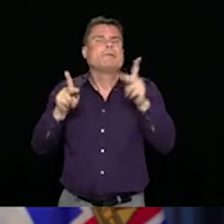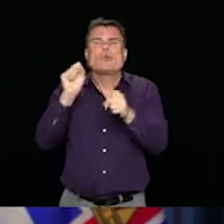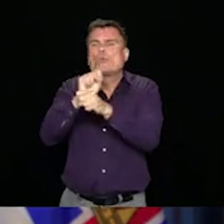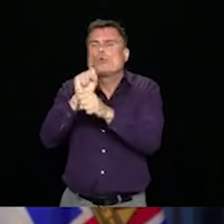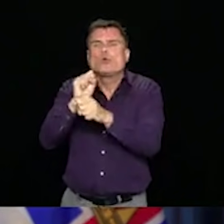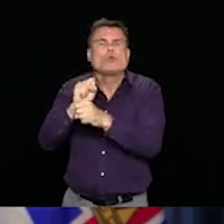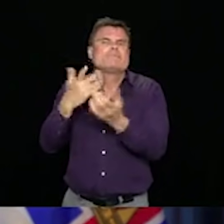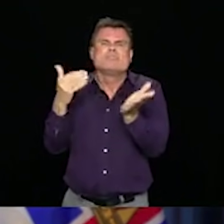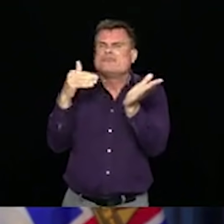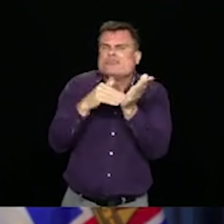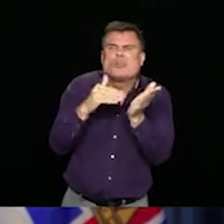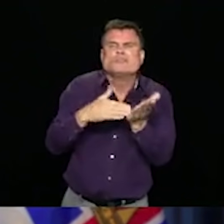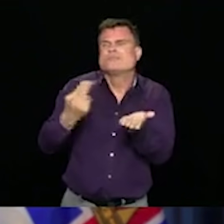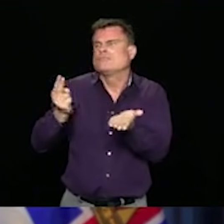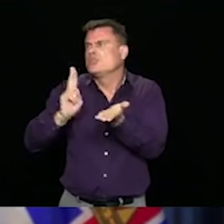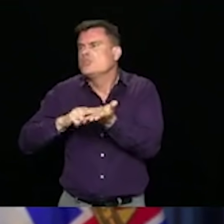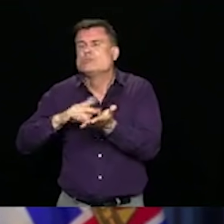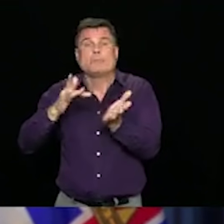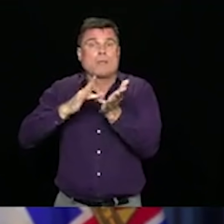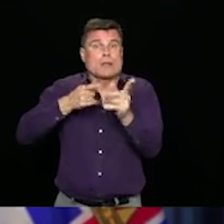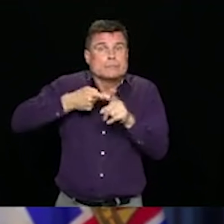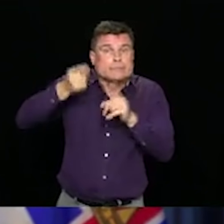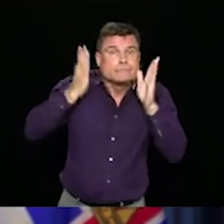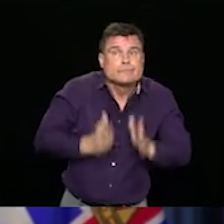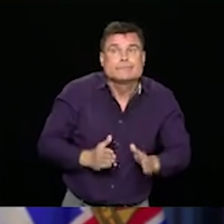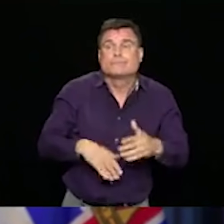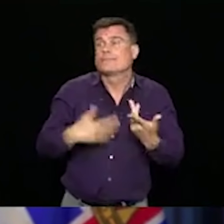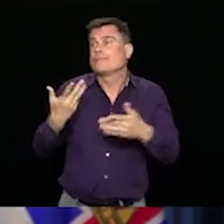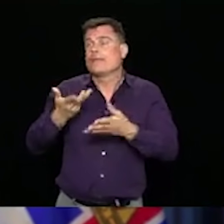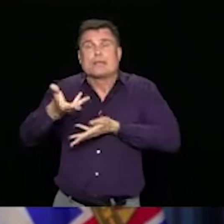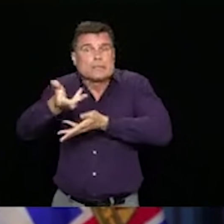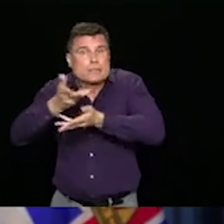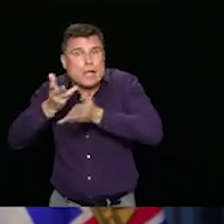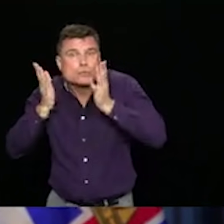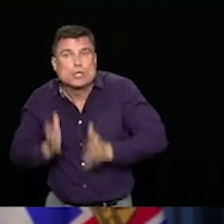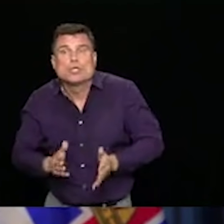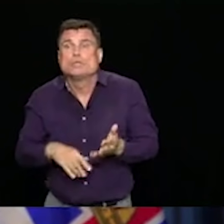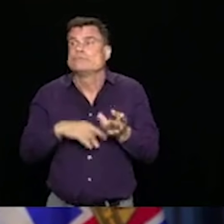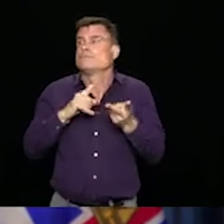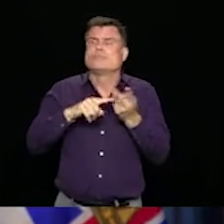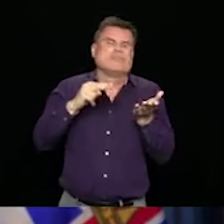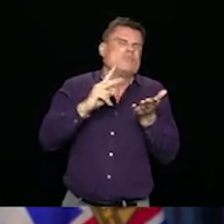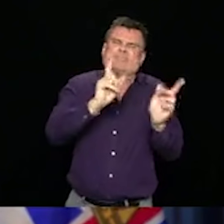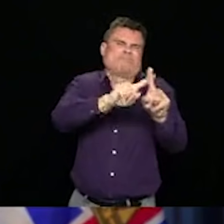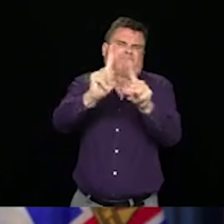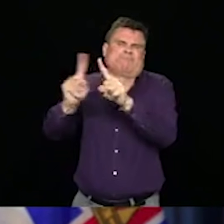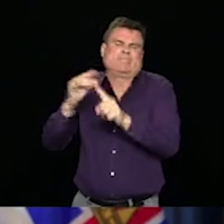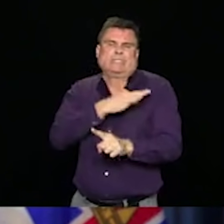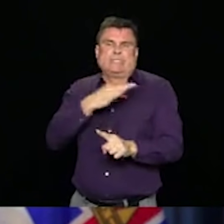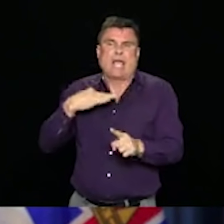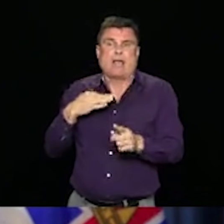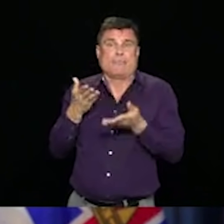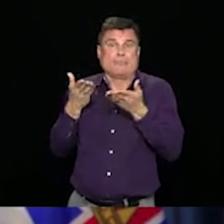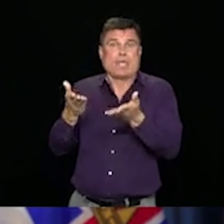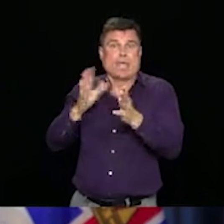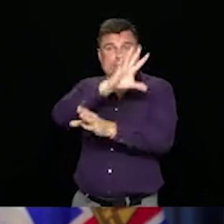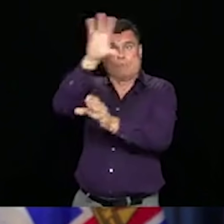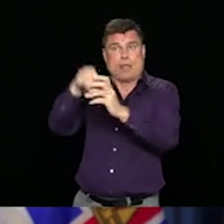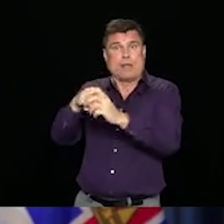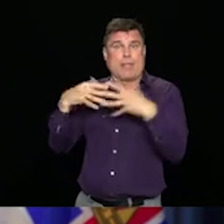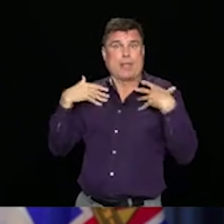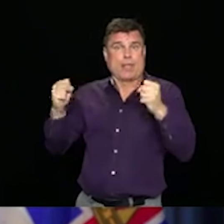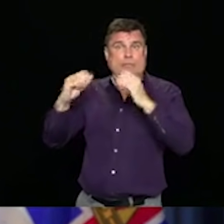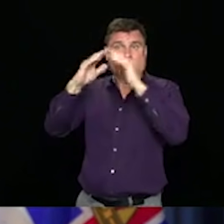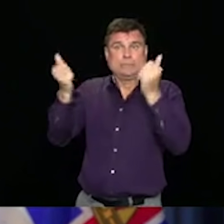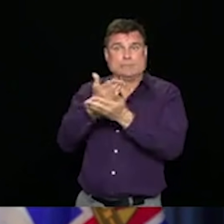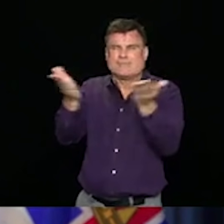nurses, be they doctors, be they counselors, be they social workers, be they medical office administrators, or many others who do an extraordinary